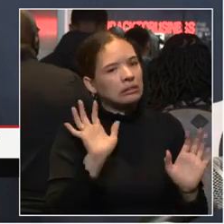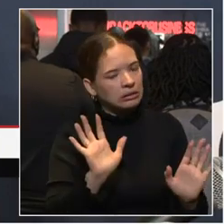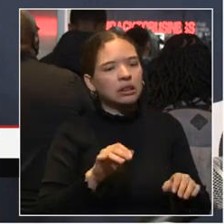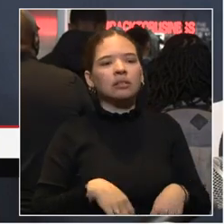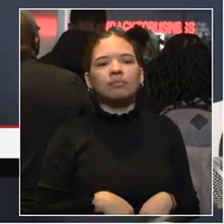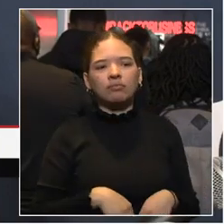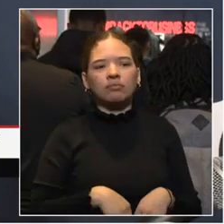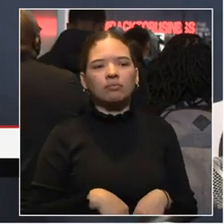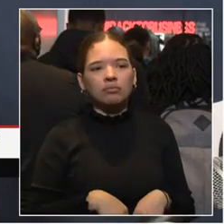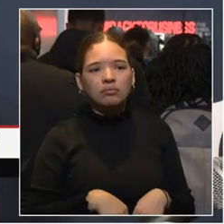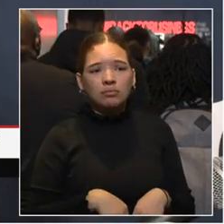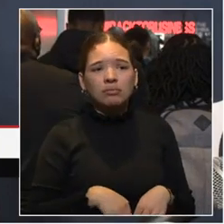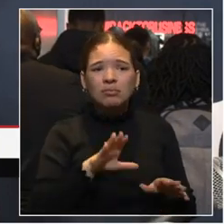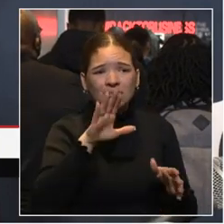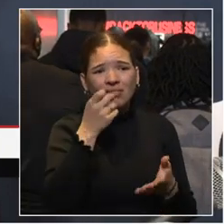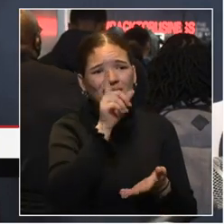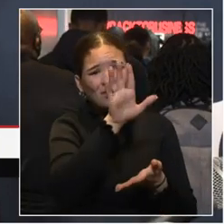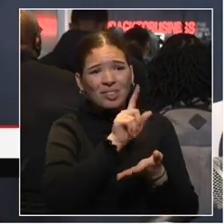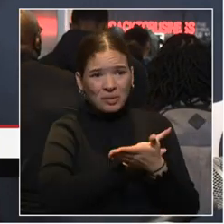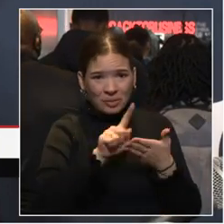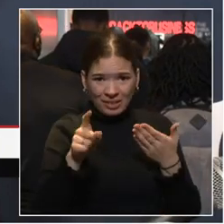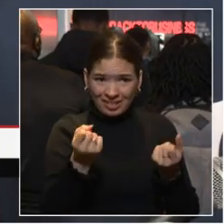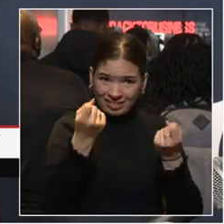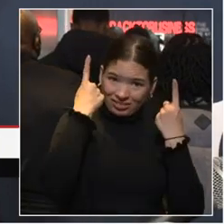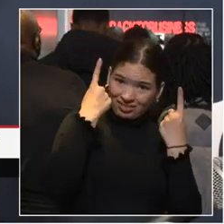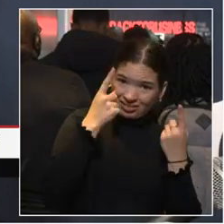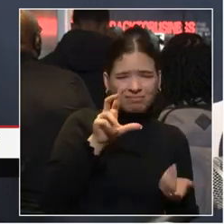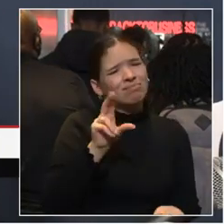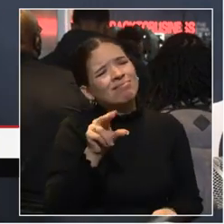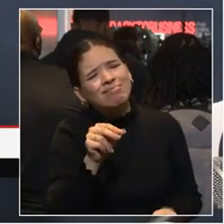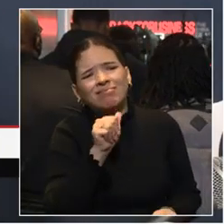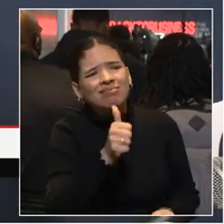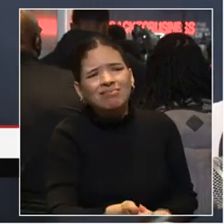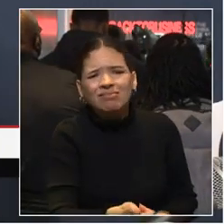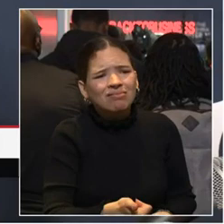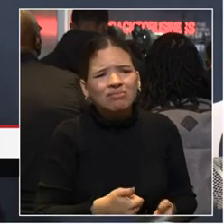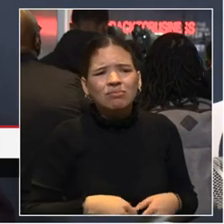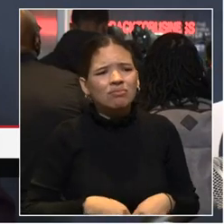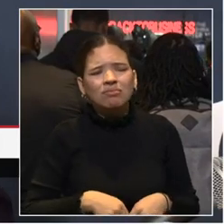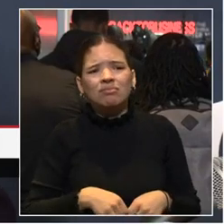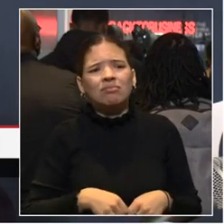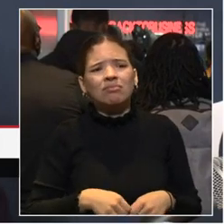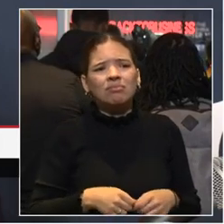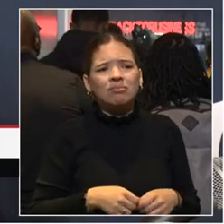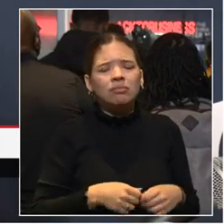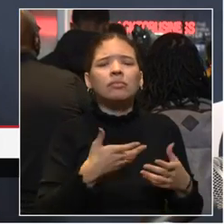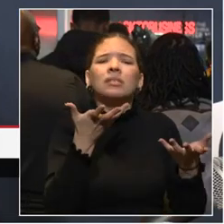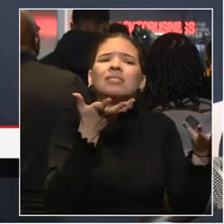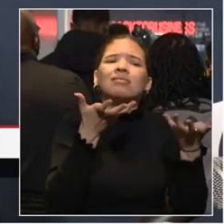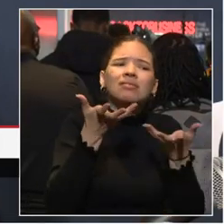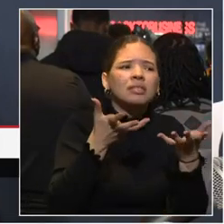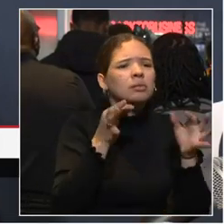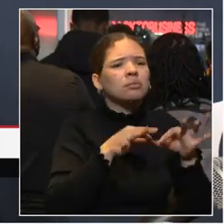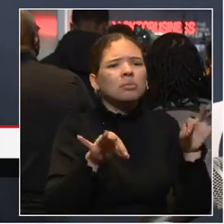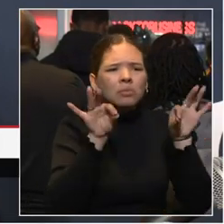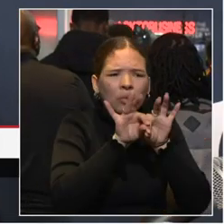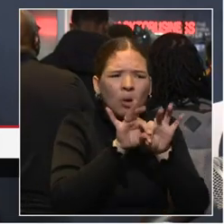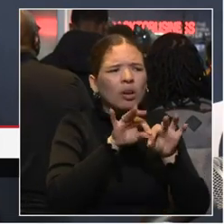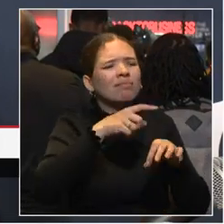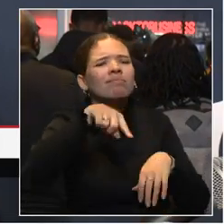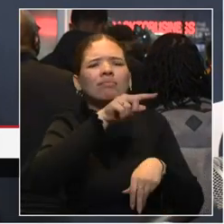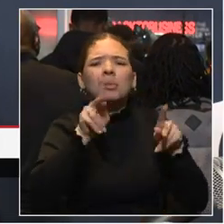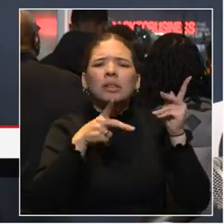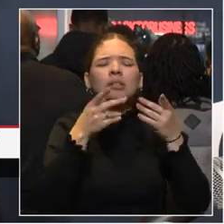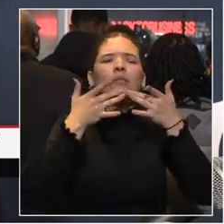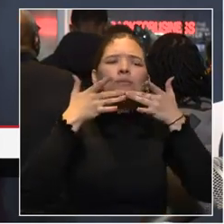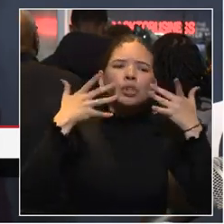important. But you mentioned hospitality, and just this weekend, I was with Chef Gordon Ramsay. You all may